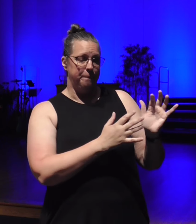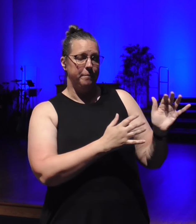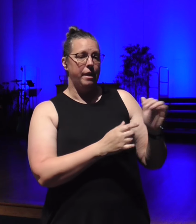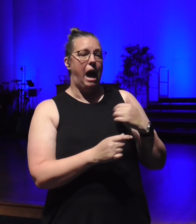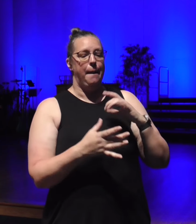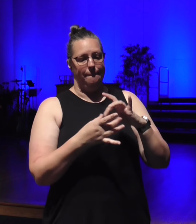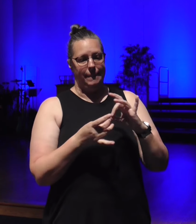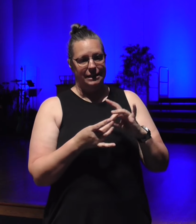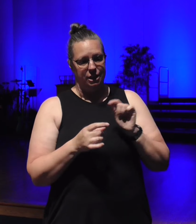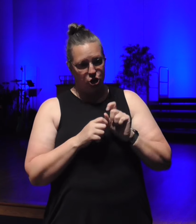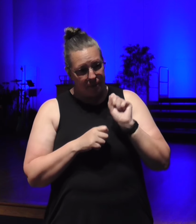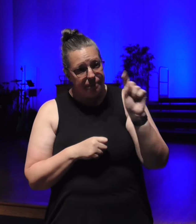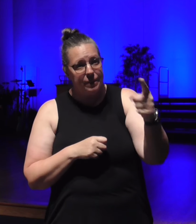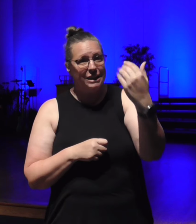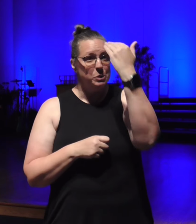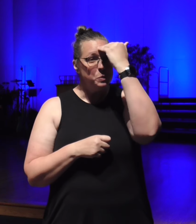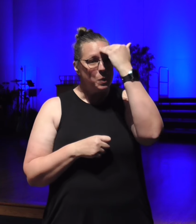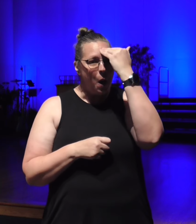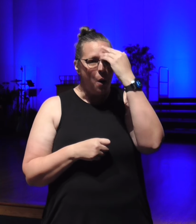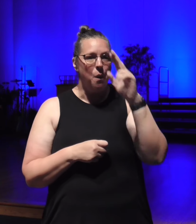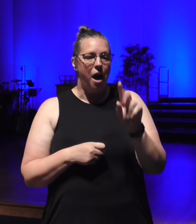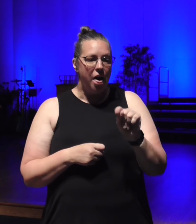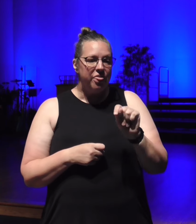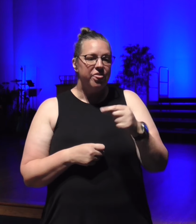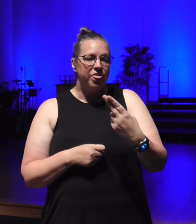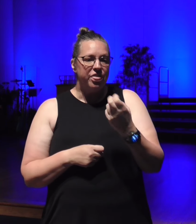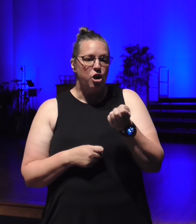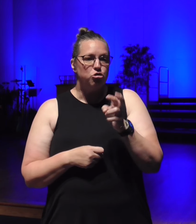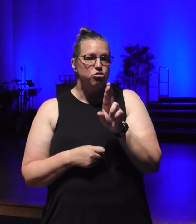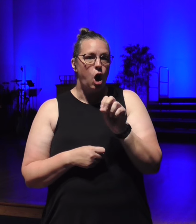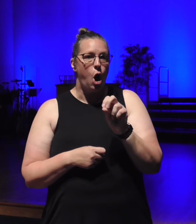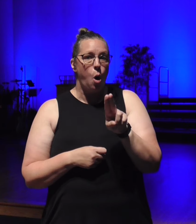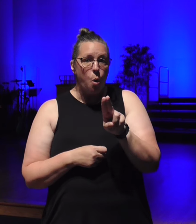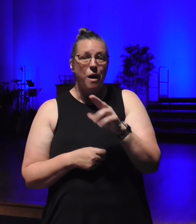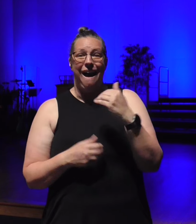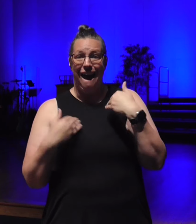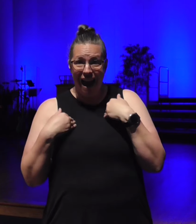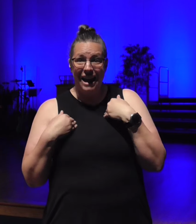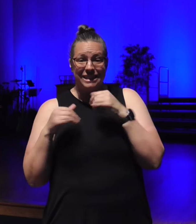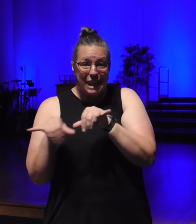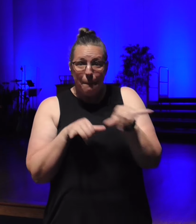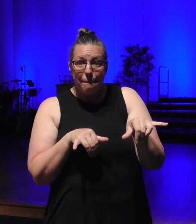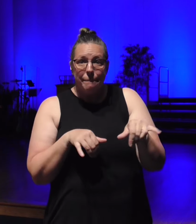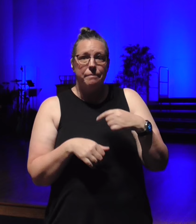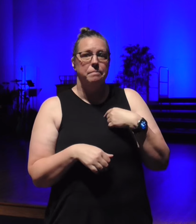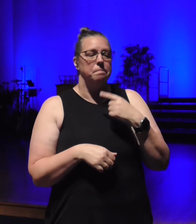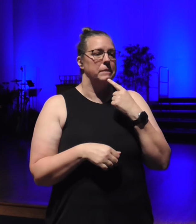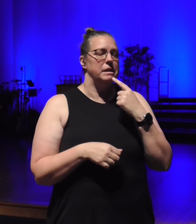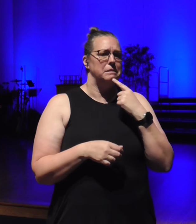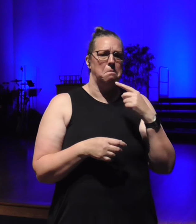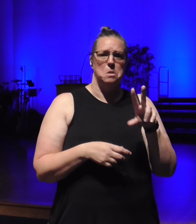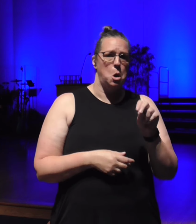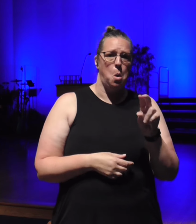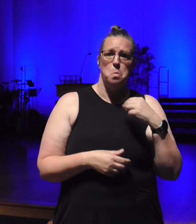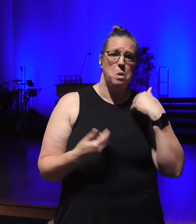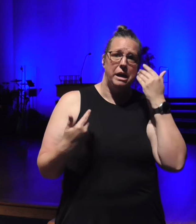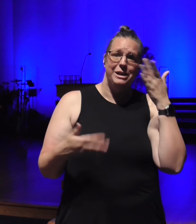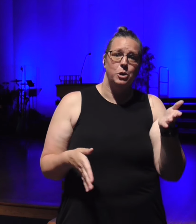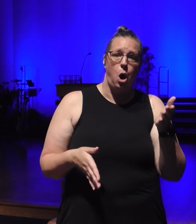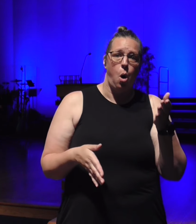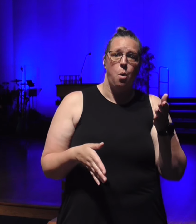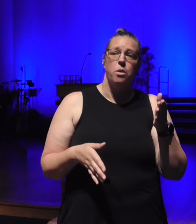also had a wind harp just like this? He said, no, I didn't know